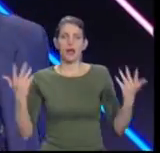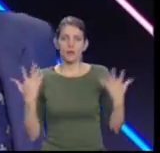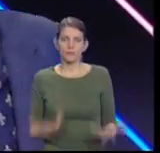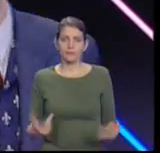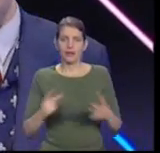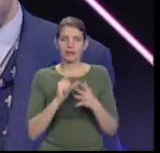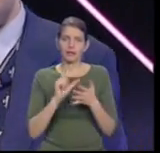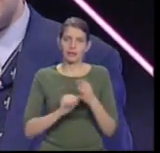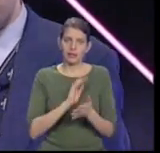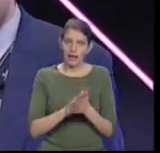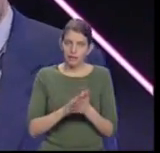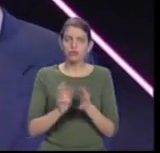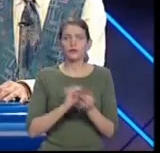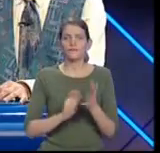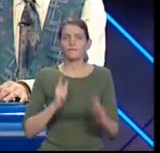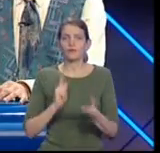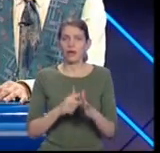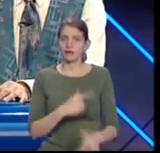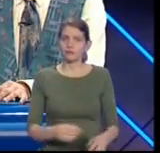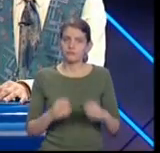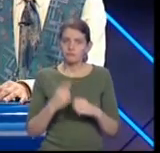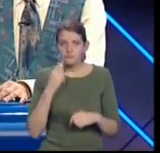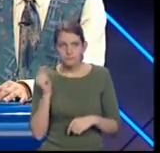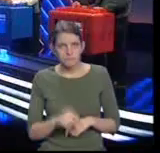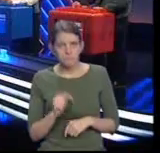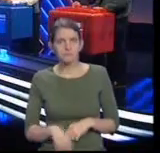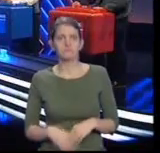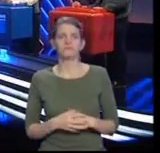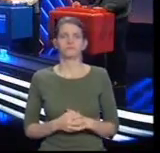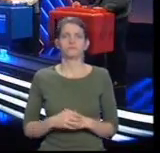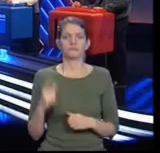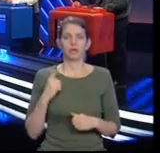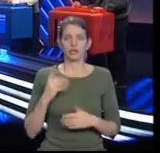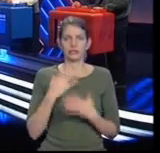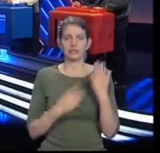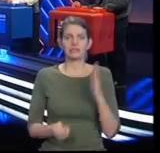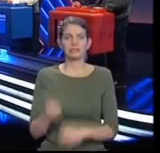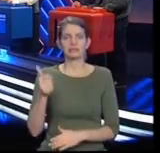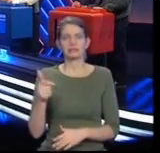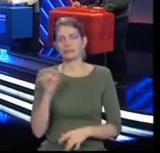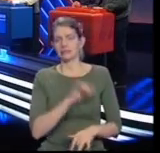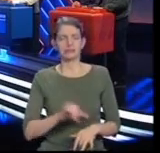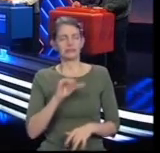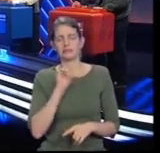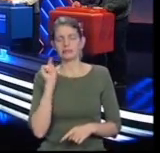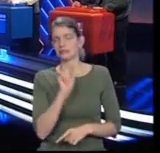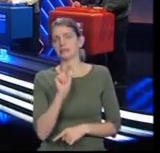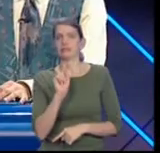we've got to find out how much each of those catchphrases is worth. So, Gloria and Gavin, hit the number chase button because you won the toss. Hold on.